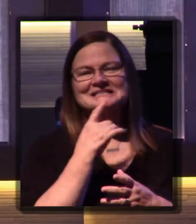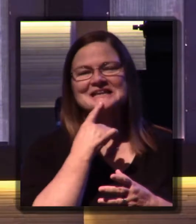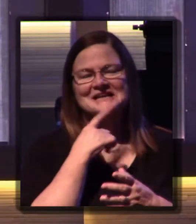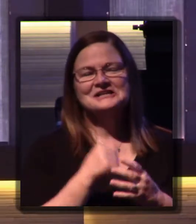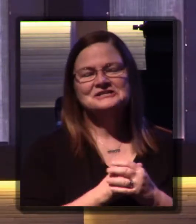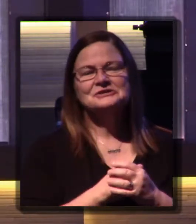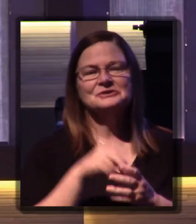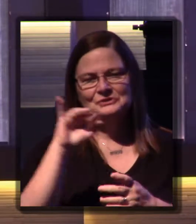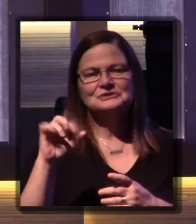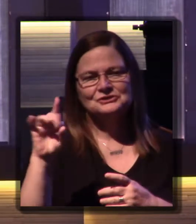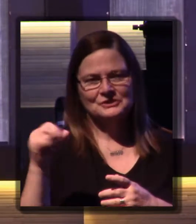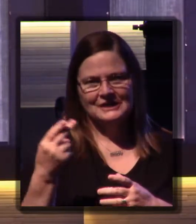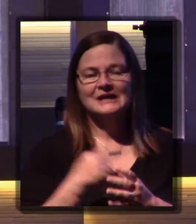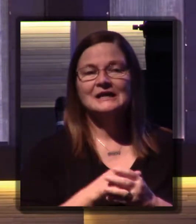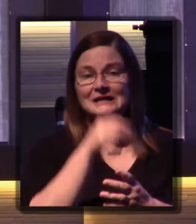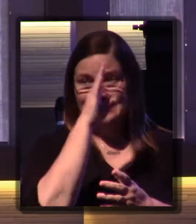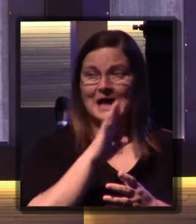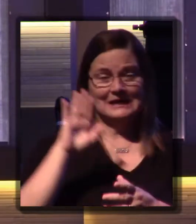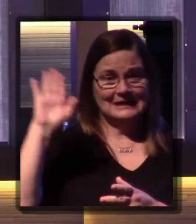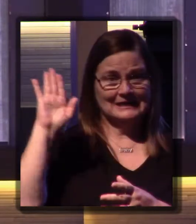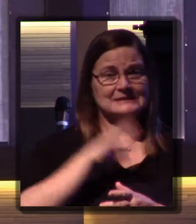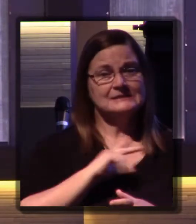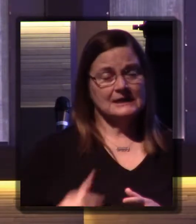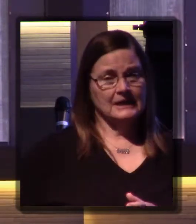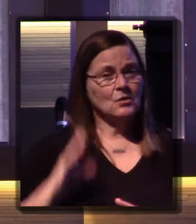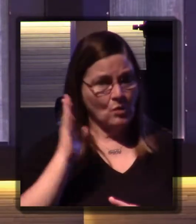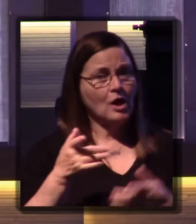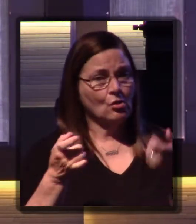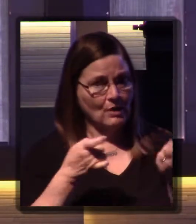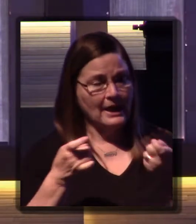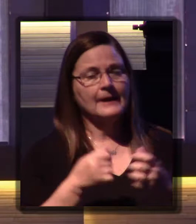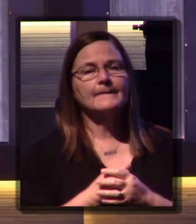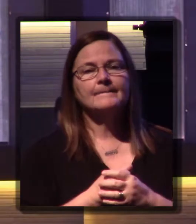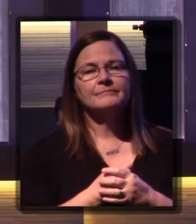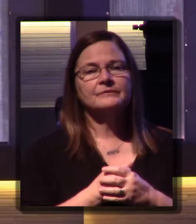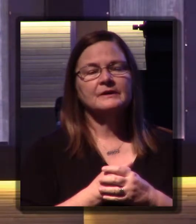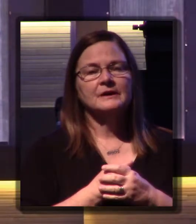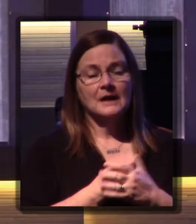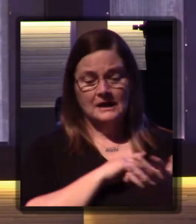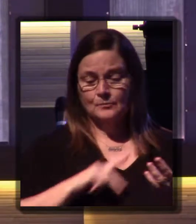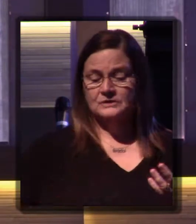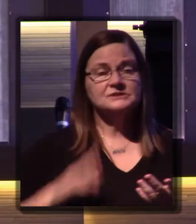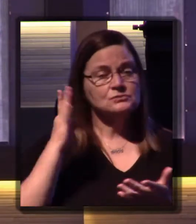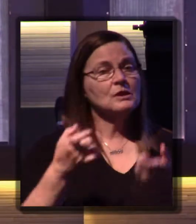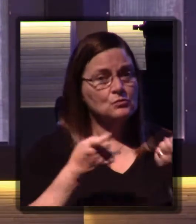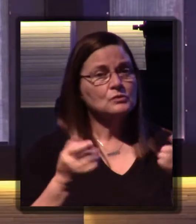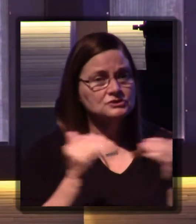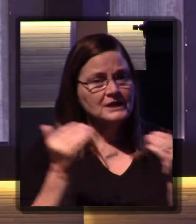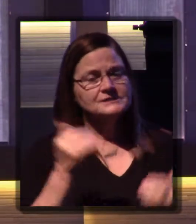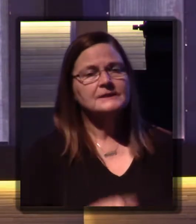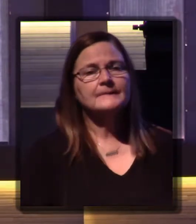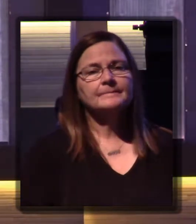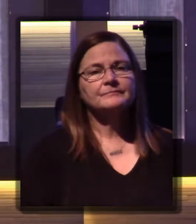people of Judah through the prophet Isaiah, God's Messiah, his king, is going to reign one day righteously. And then it says, and princes will